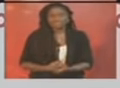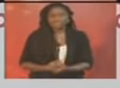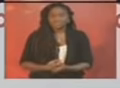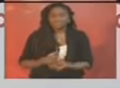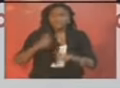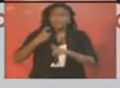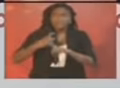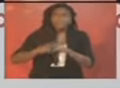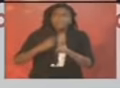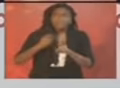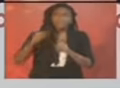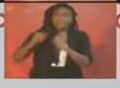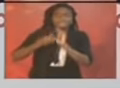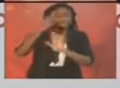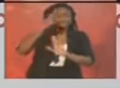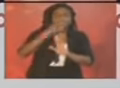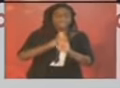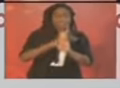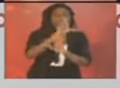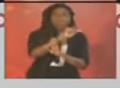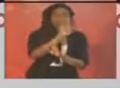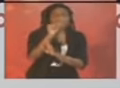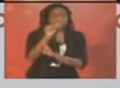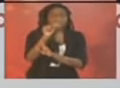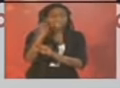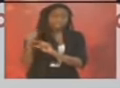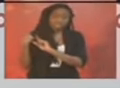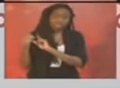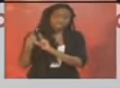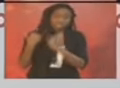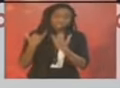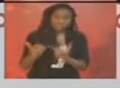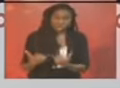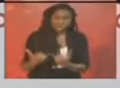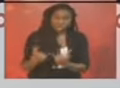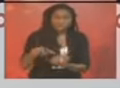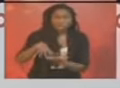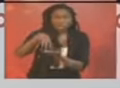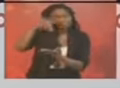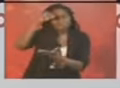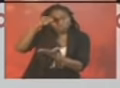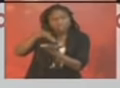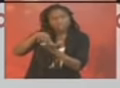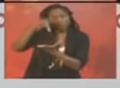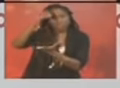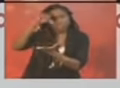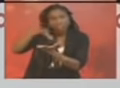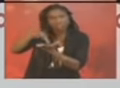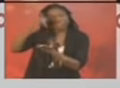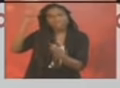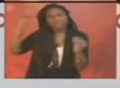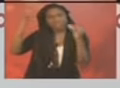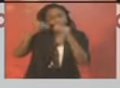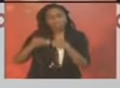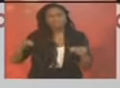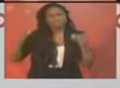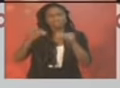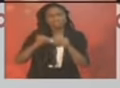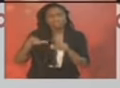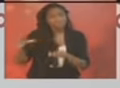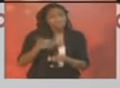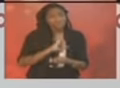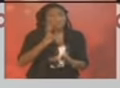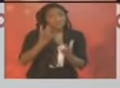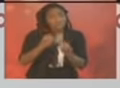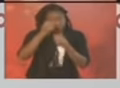the course of the pandemic. I will also reinforce the general information on the current vaccines that are being used